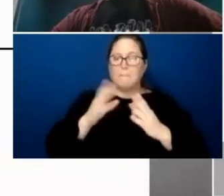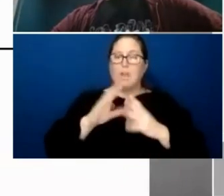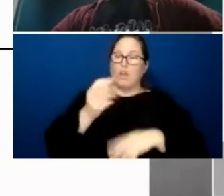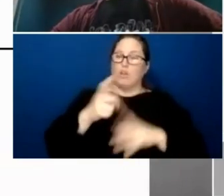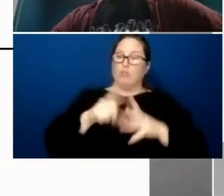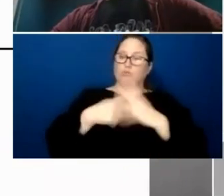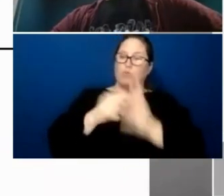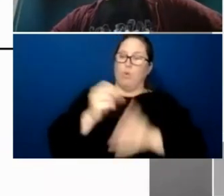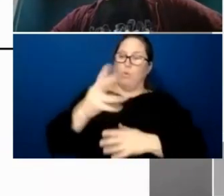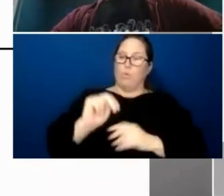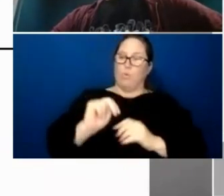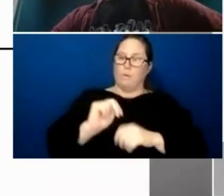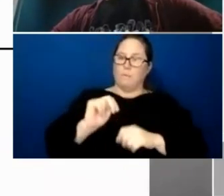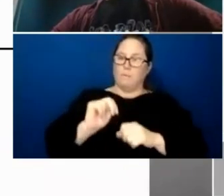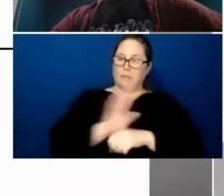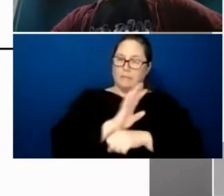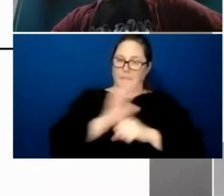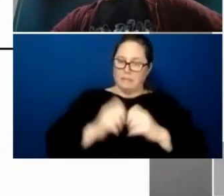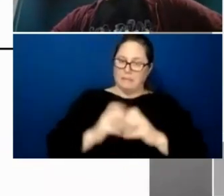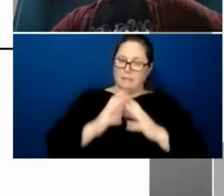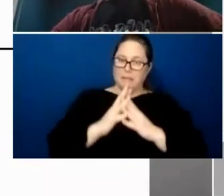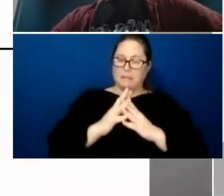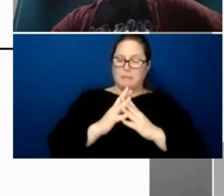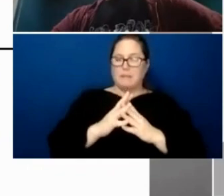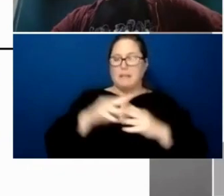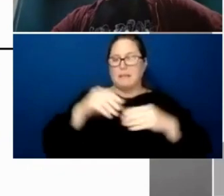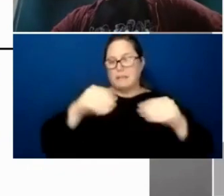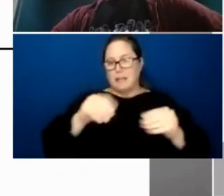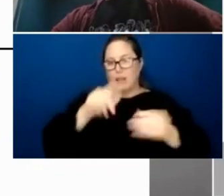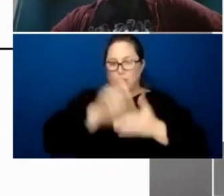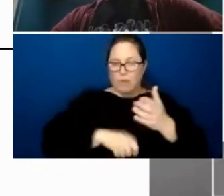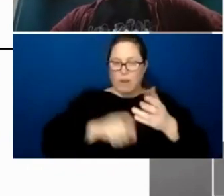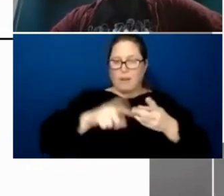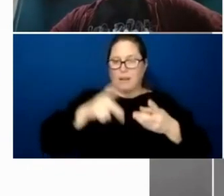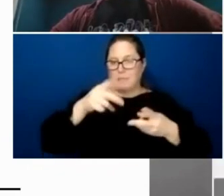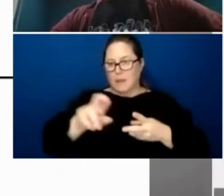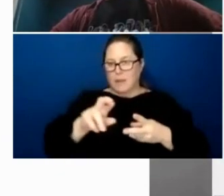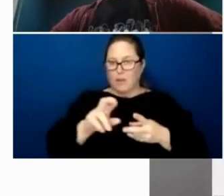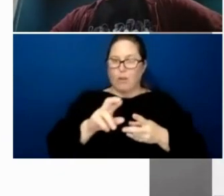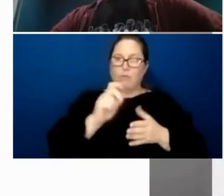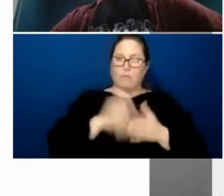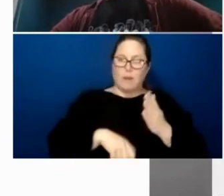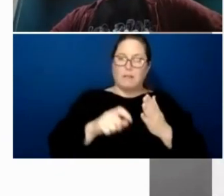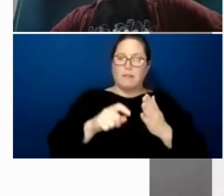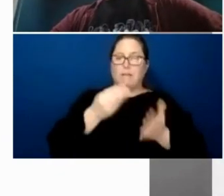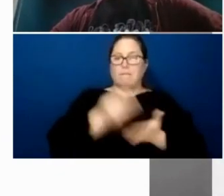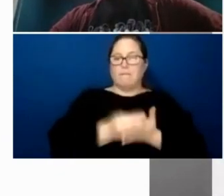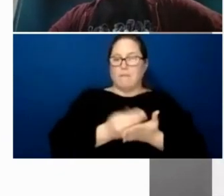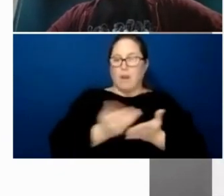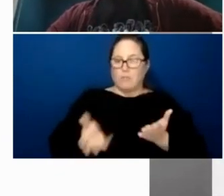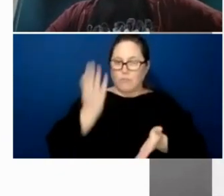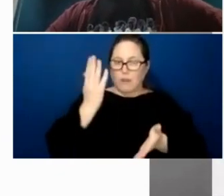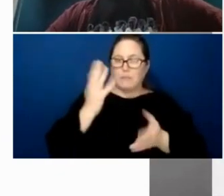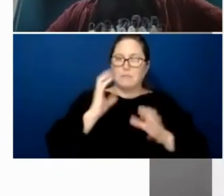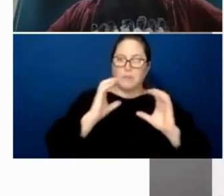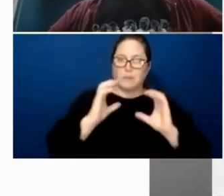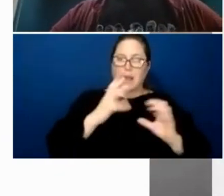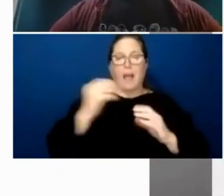sales writing, website writing, PR, fundraising communication. And we do leadership